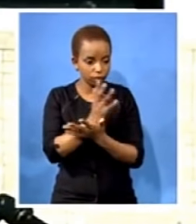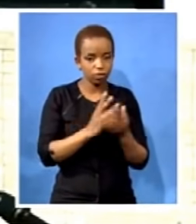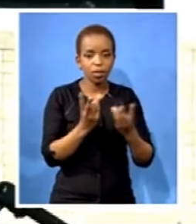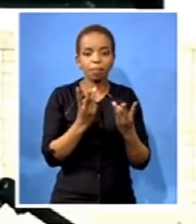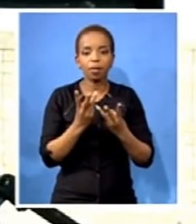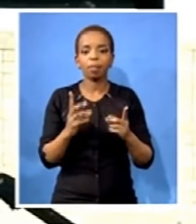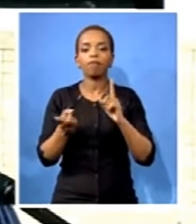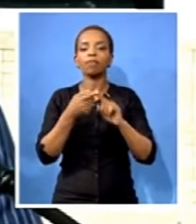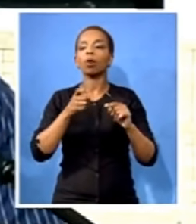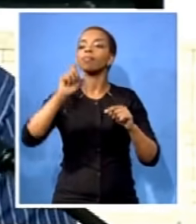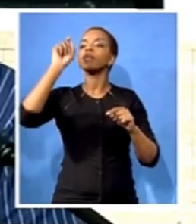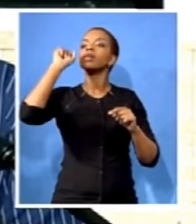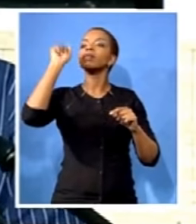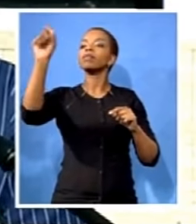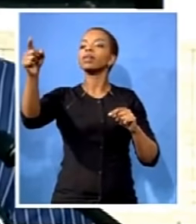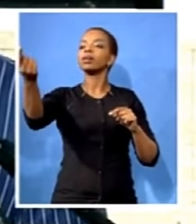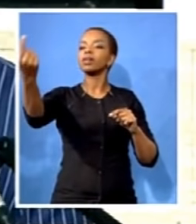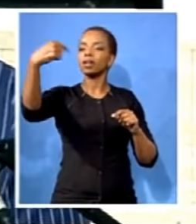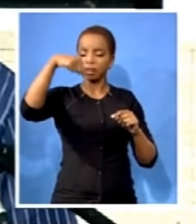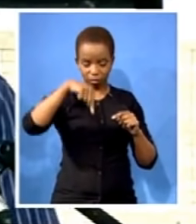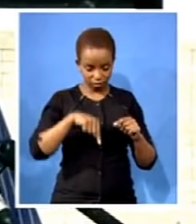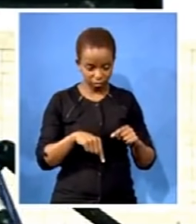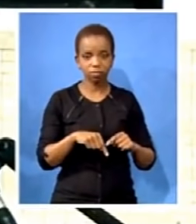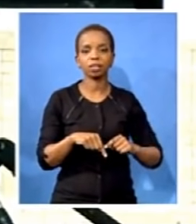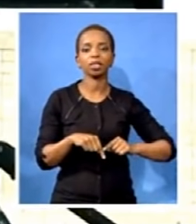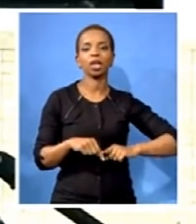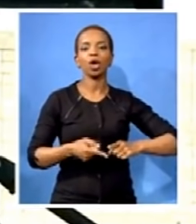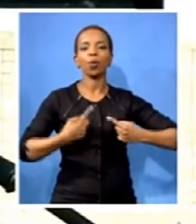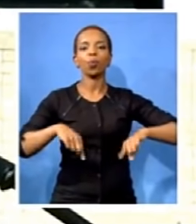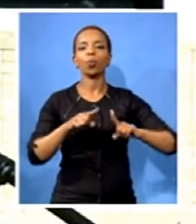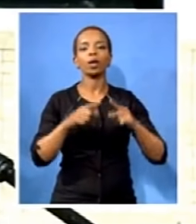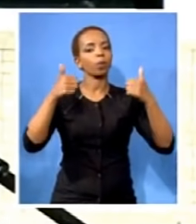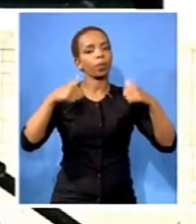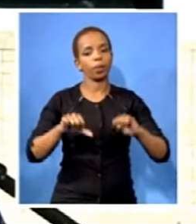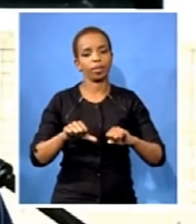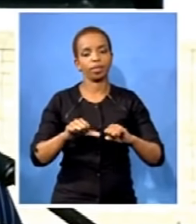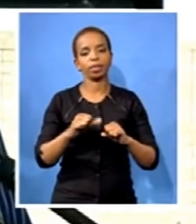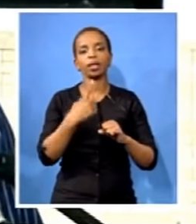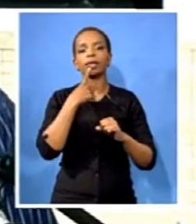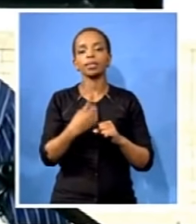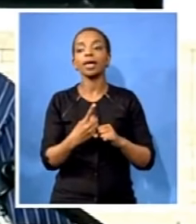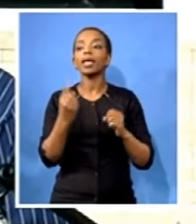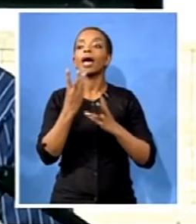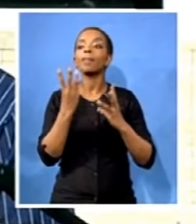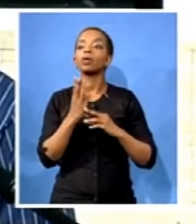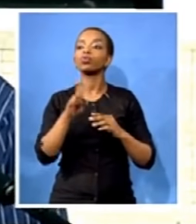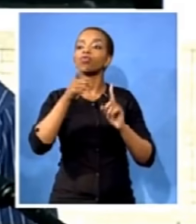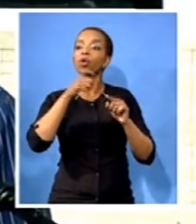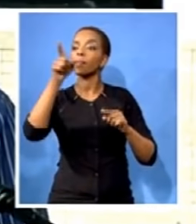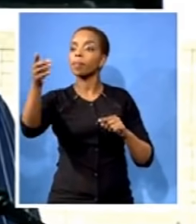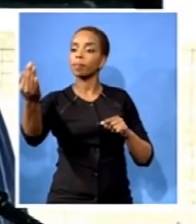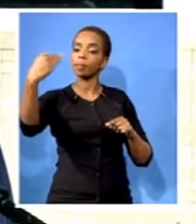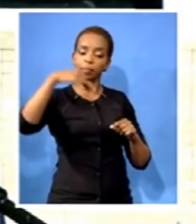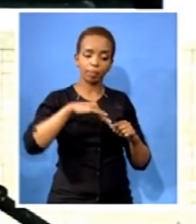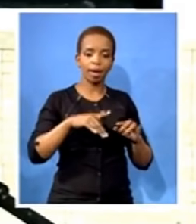address the question of how do we integrate long distance to the regulations. You know, this past weekend, people were stranded